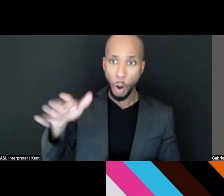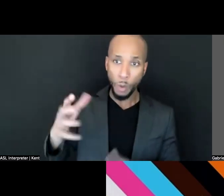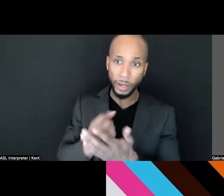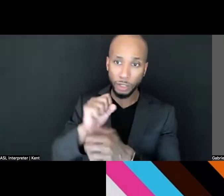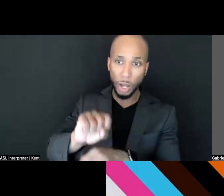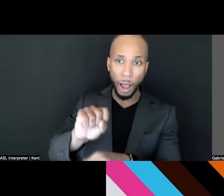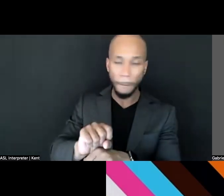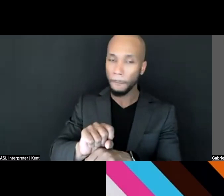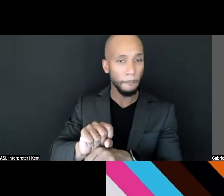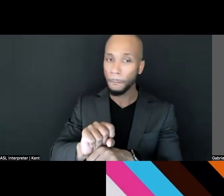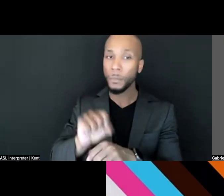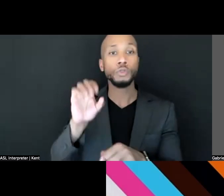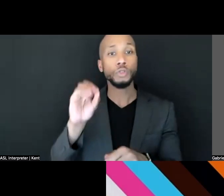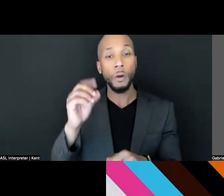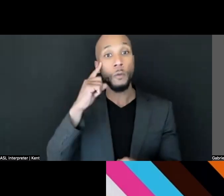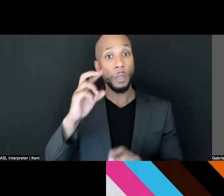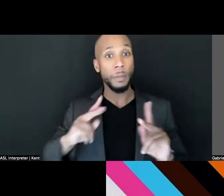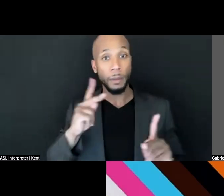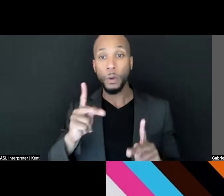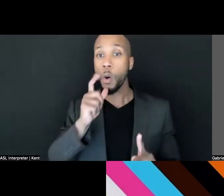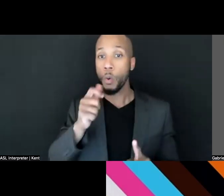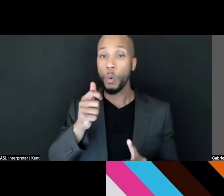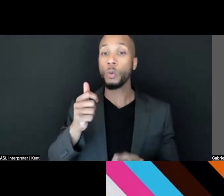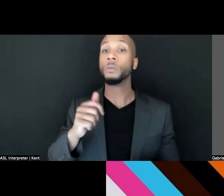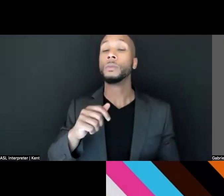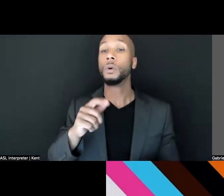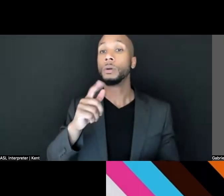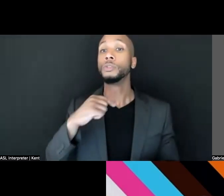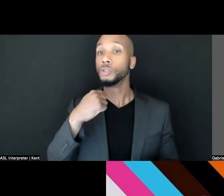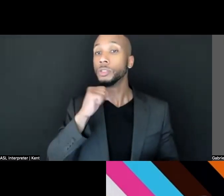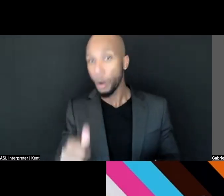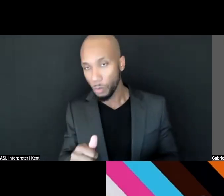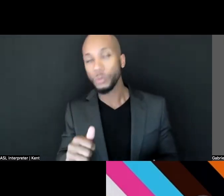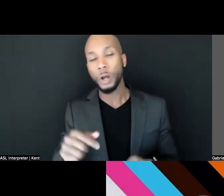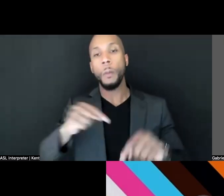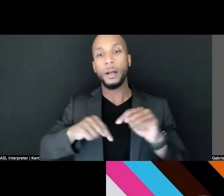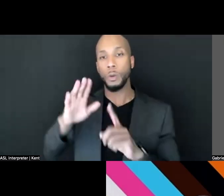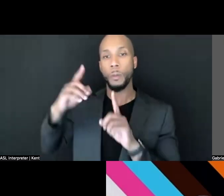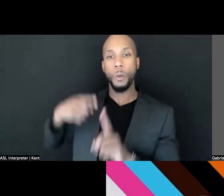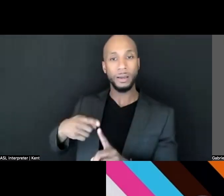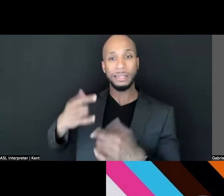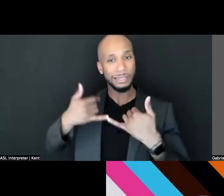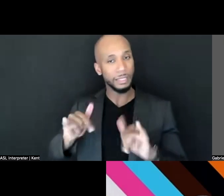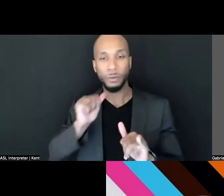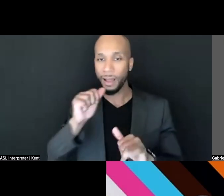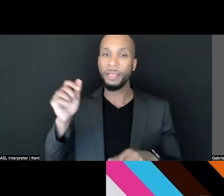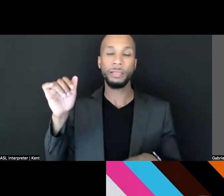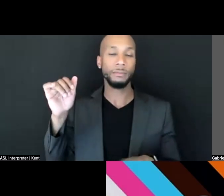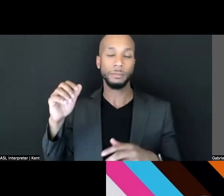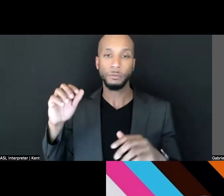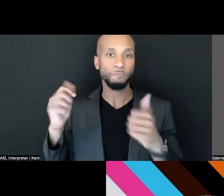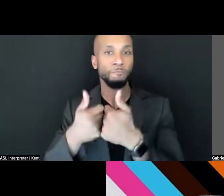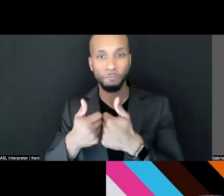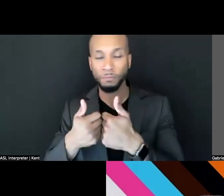And so, for those who don't, and I'll go back to what you said at first, it still shouldn't be that difficult. It shouldn't be that